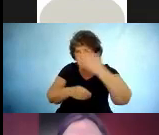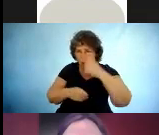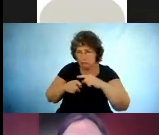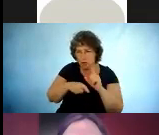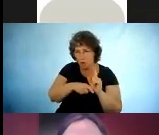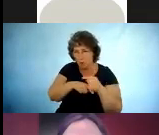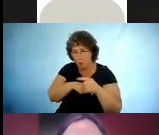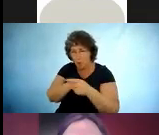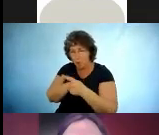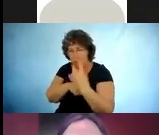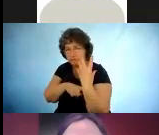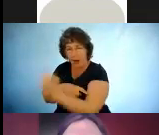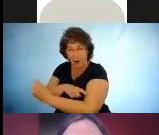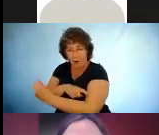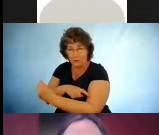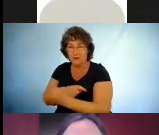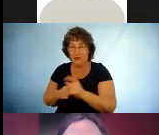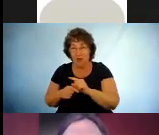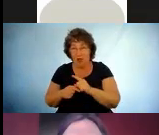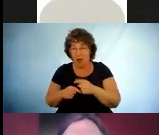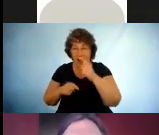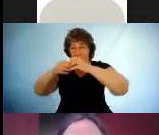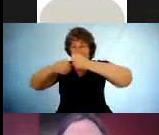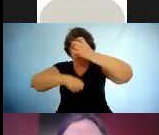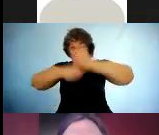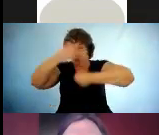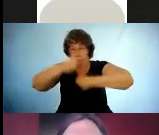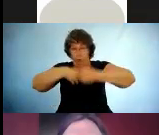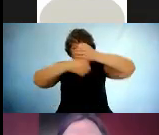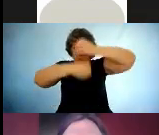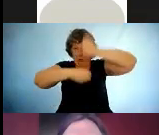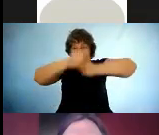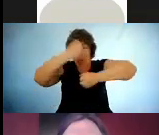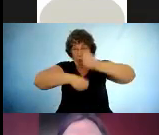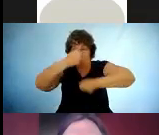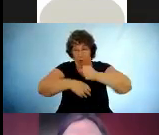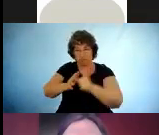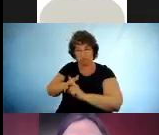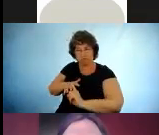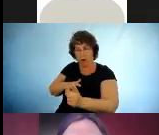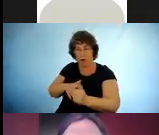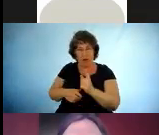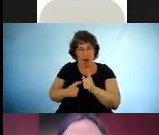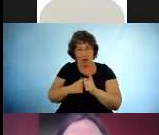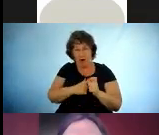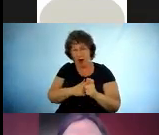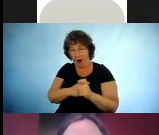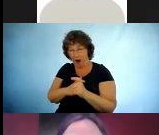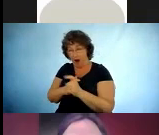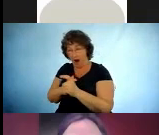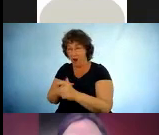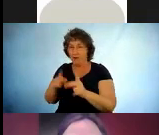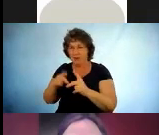again. Then I shimmied down columns just right for escaping, and I rushed myself over where people were